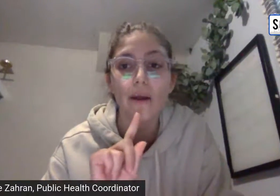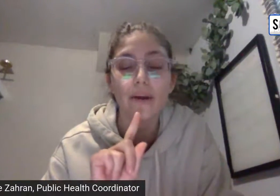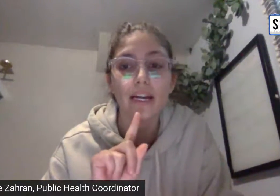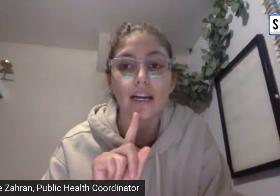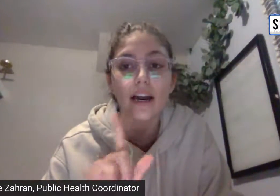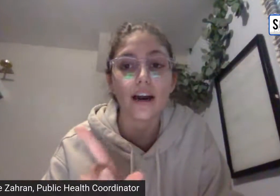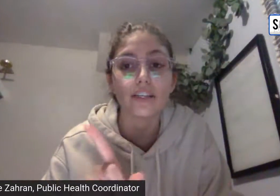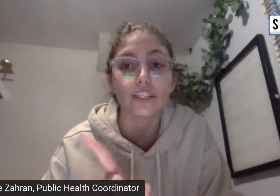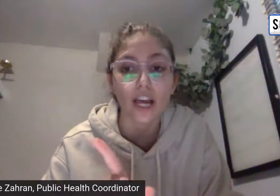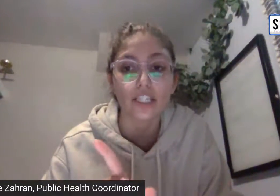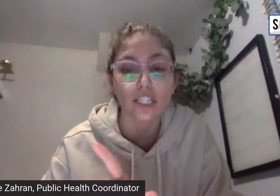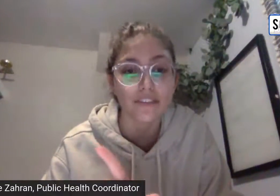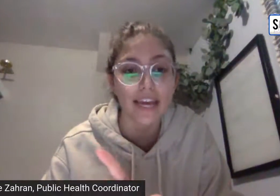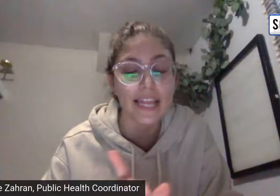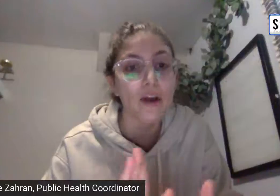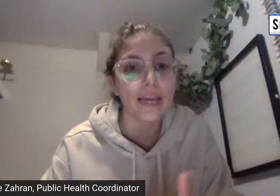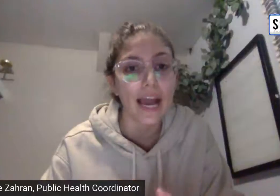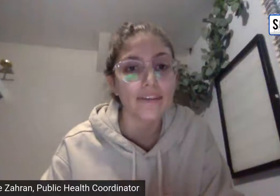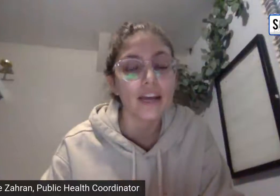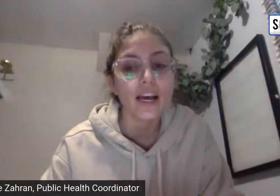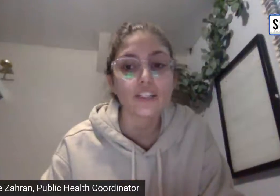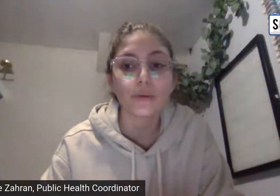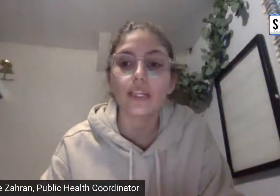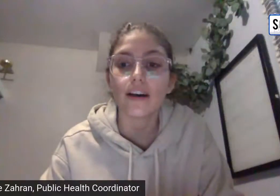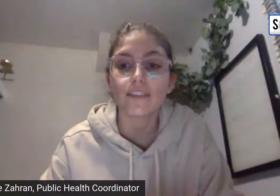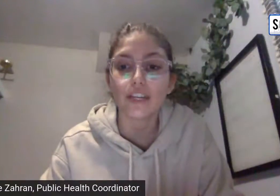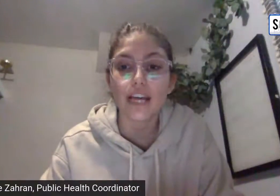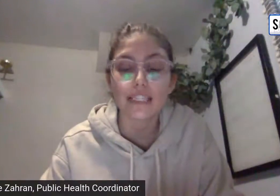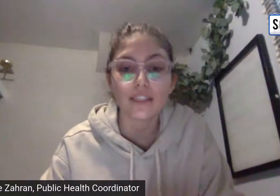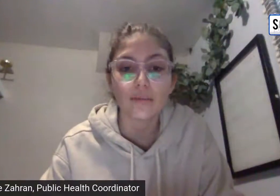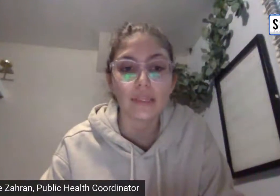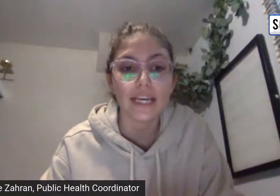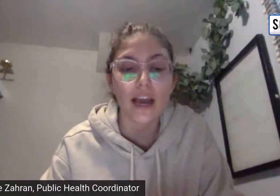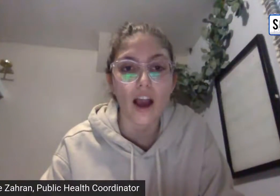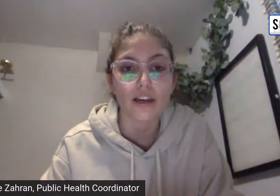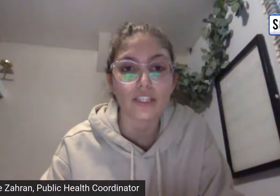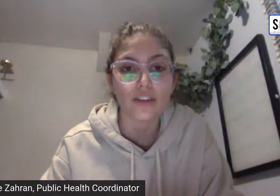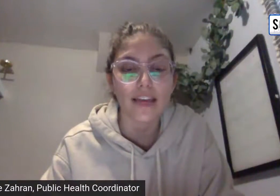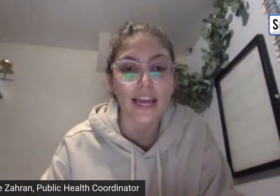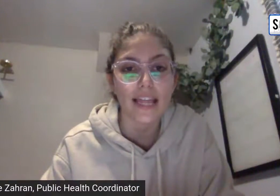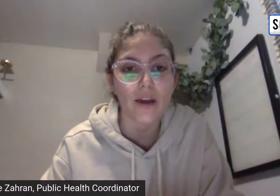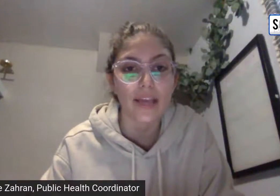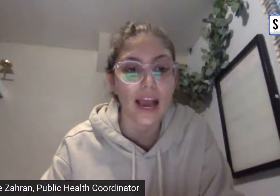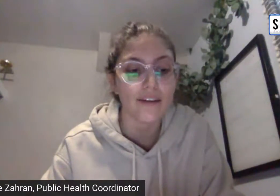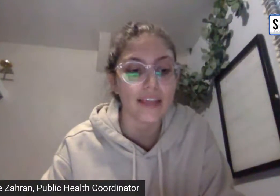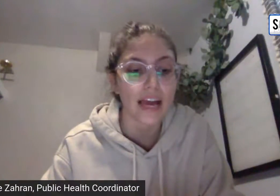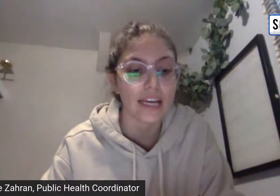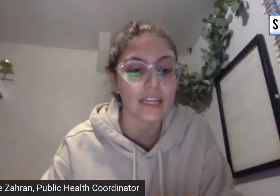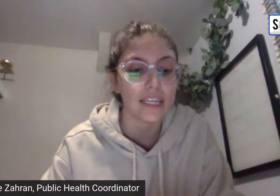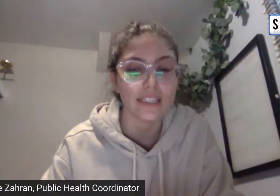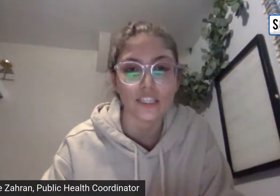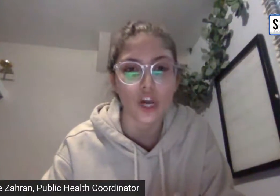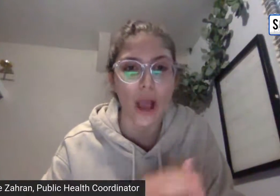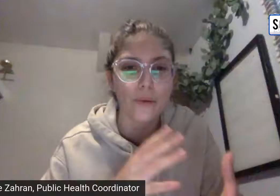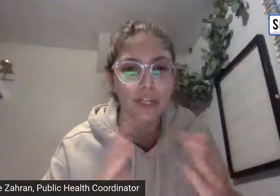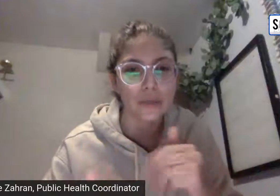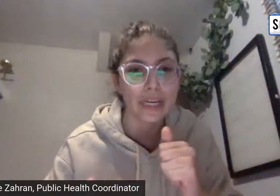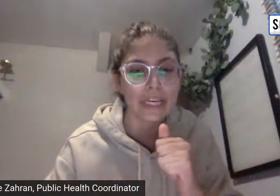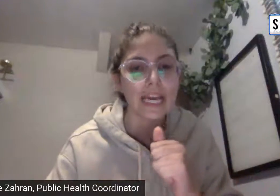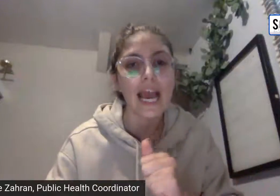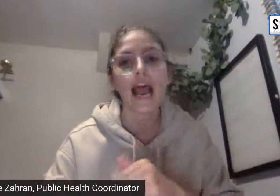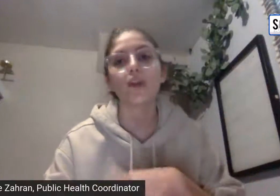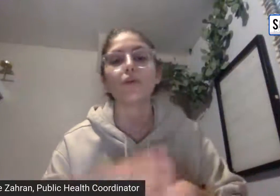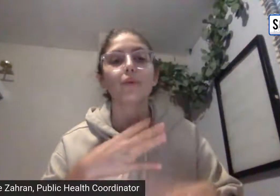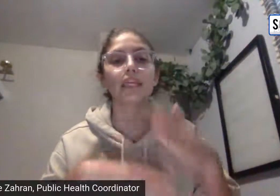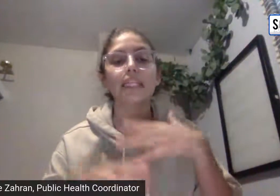complete our SOC survey that we have. So we'd love for you guys to complete a survey that we have that kind of lets us know how we're